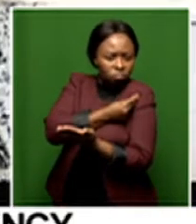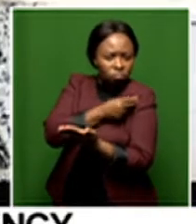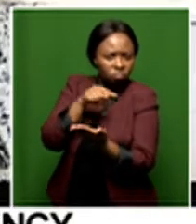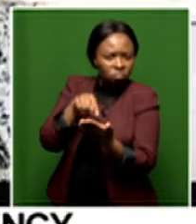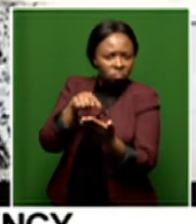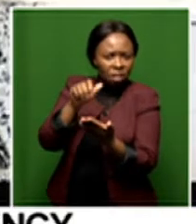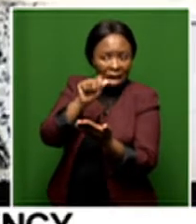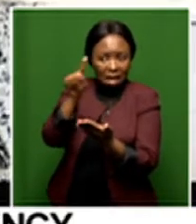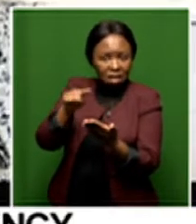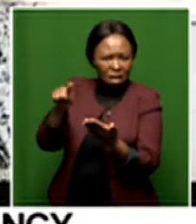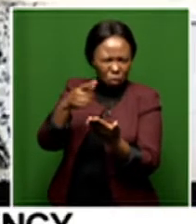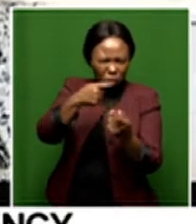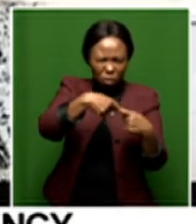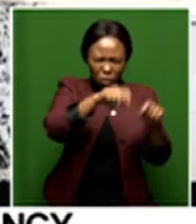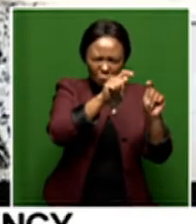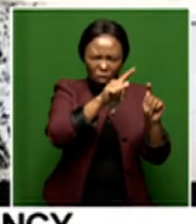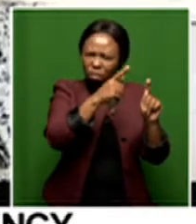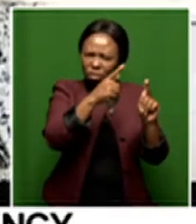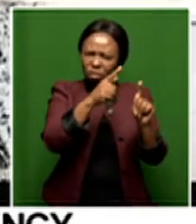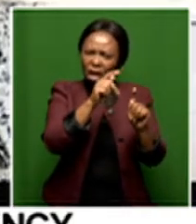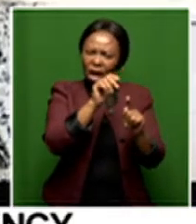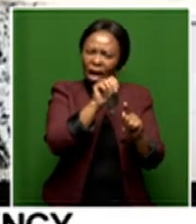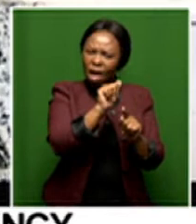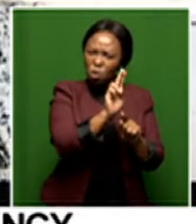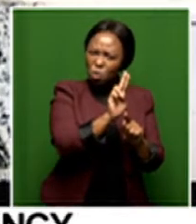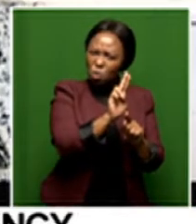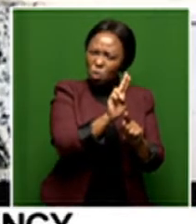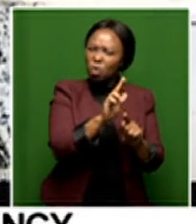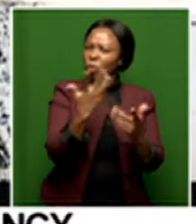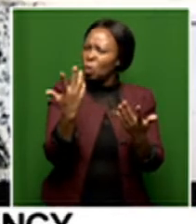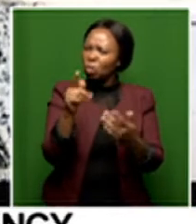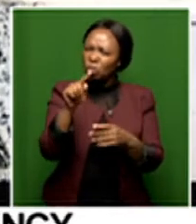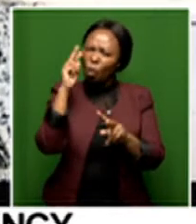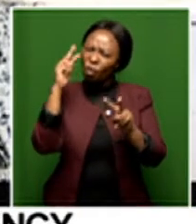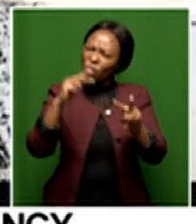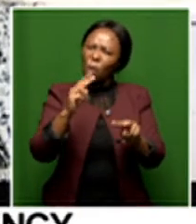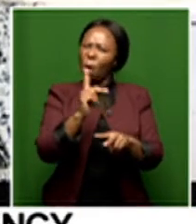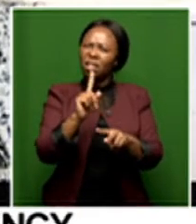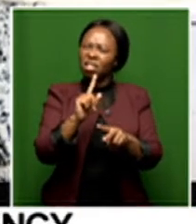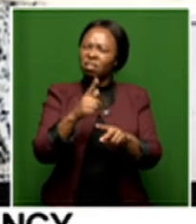to the African Union, as said? And I mean, what are your views on the whole blood clot issue?